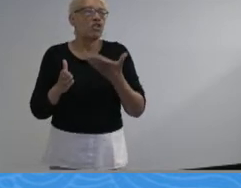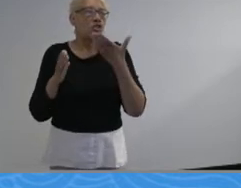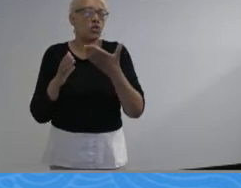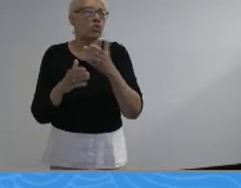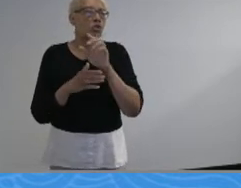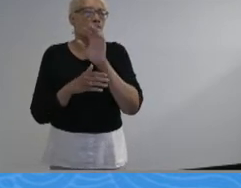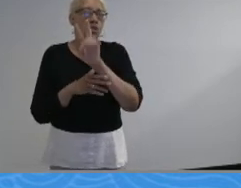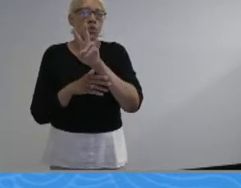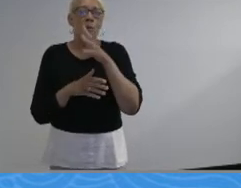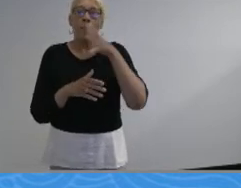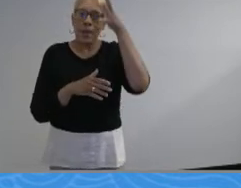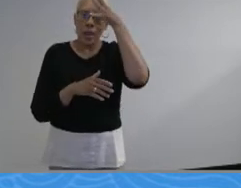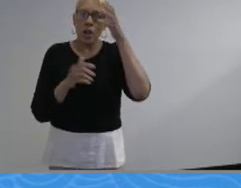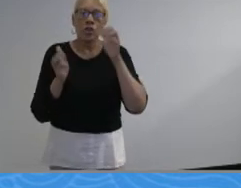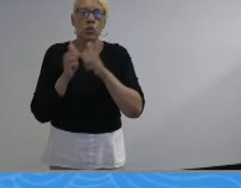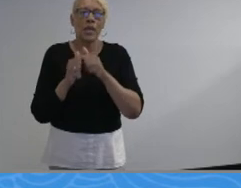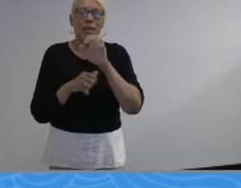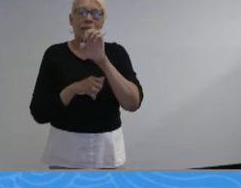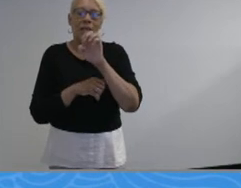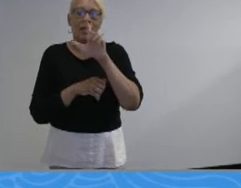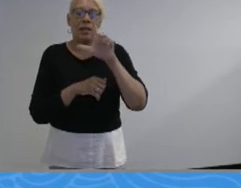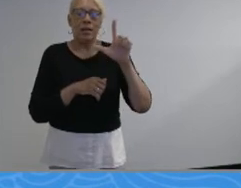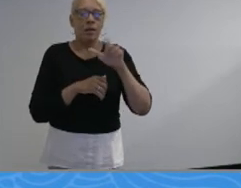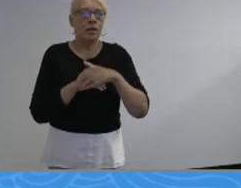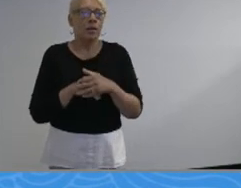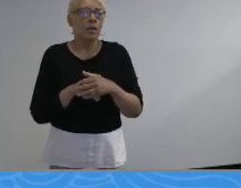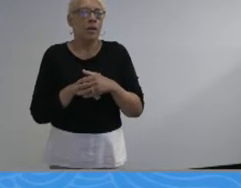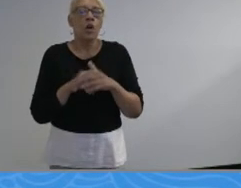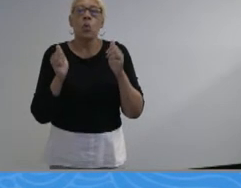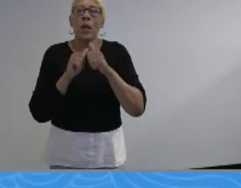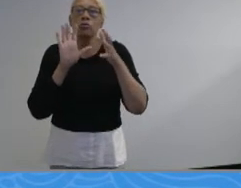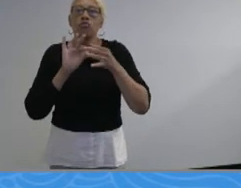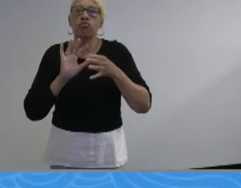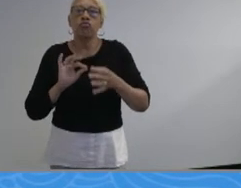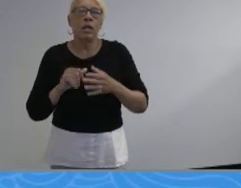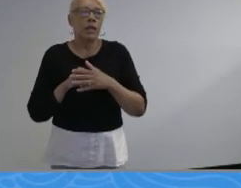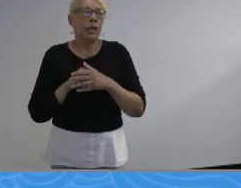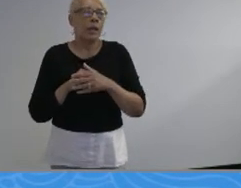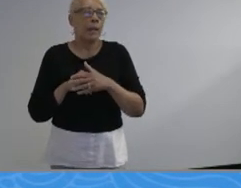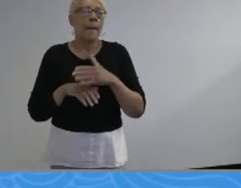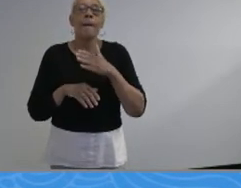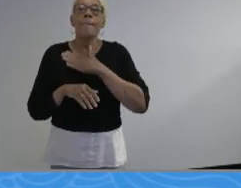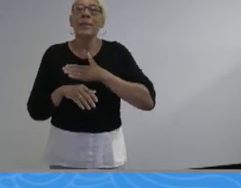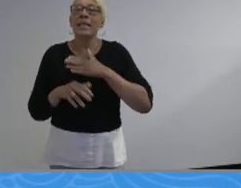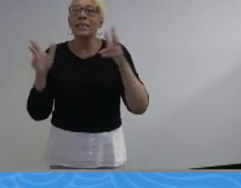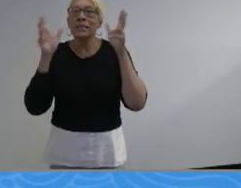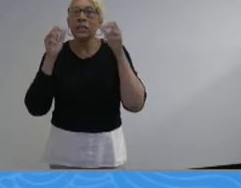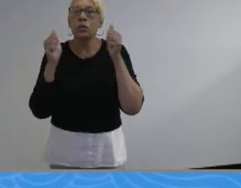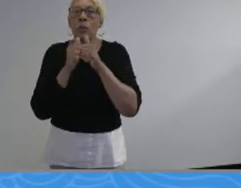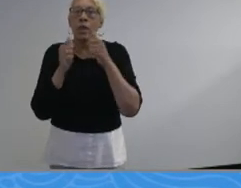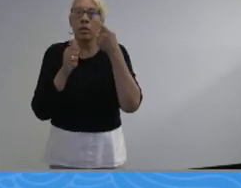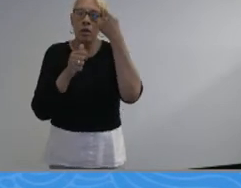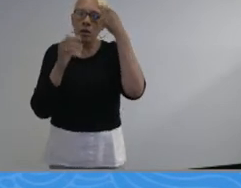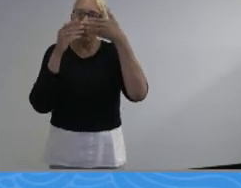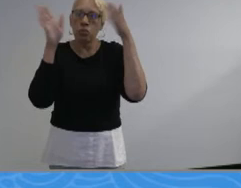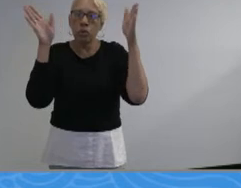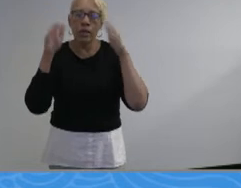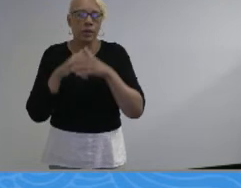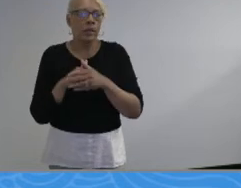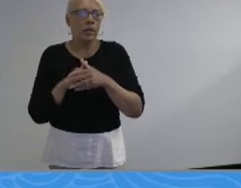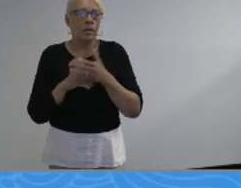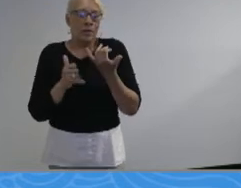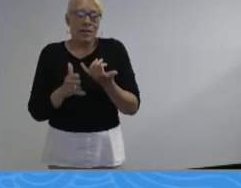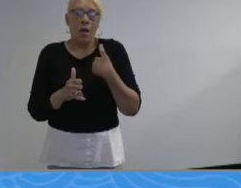of English learners with key testimonials. Please listen with an open mind and an open heart. And so next, I pass